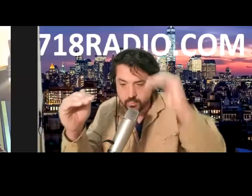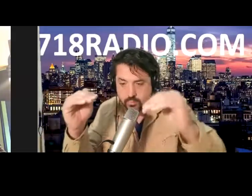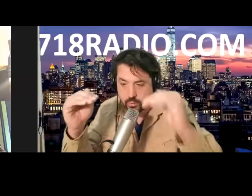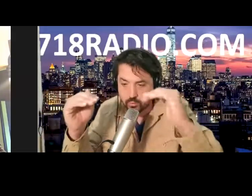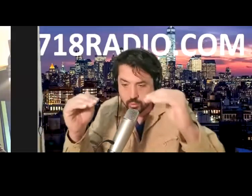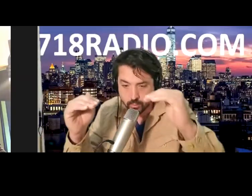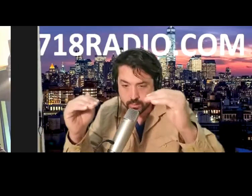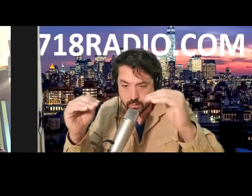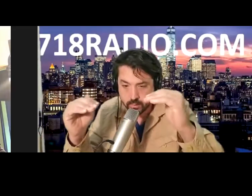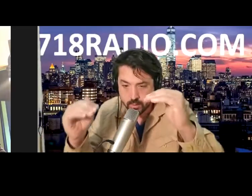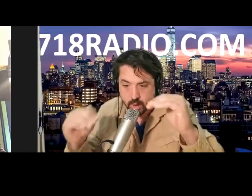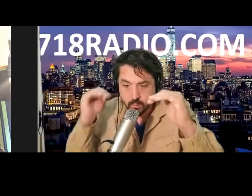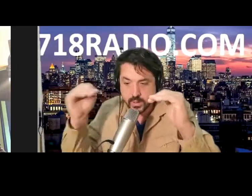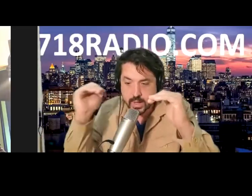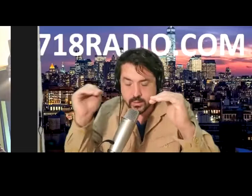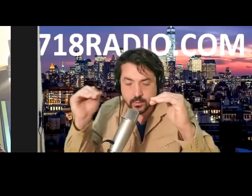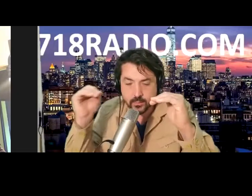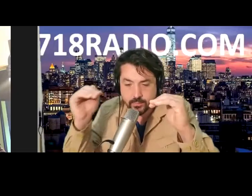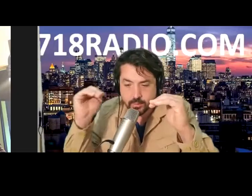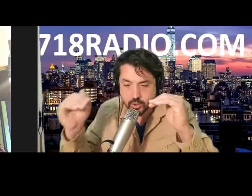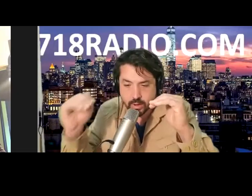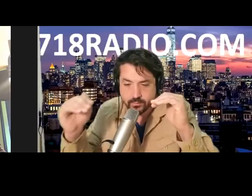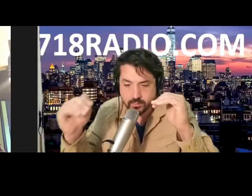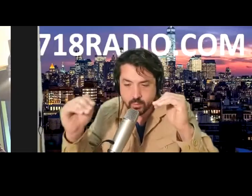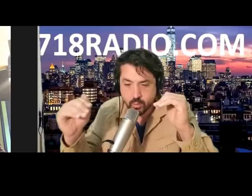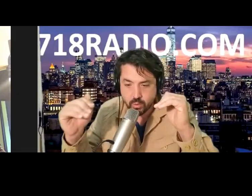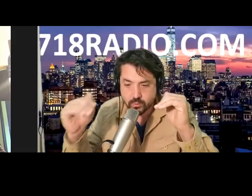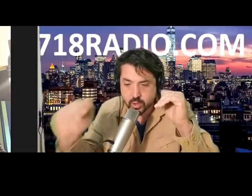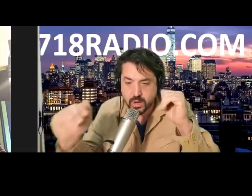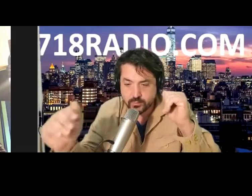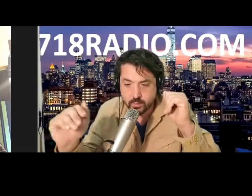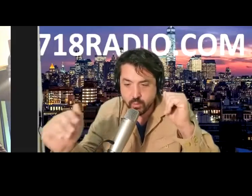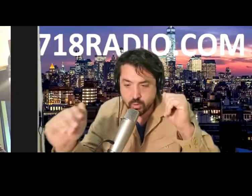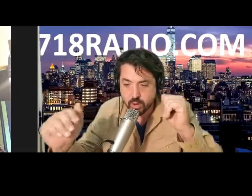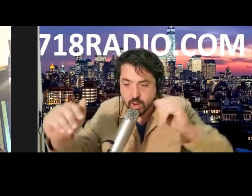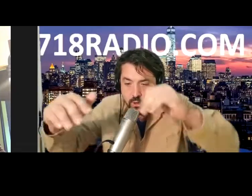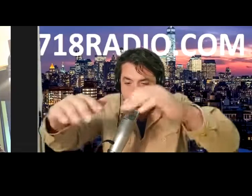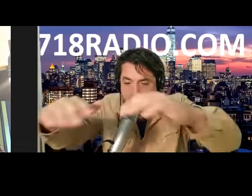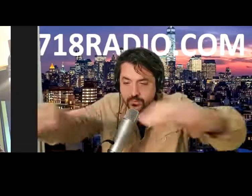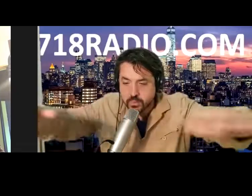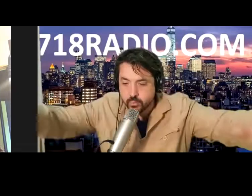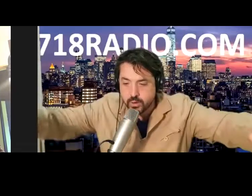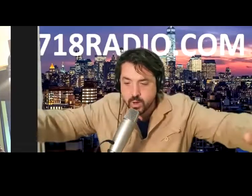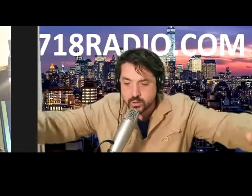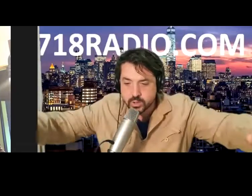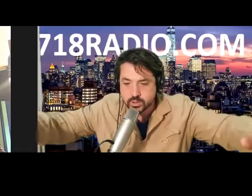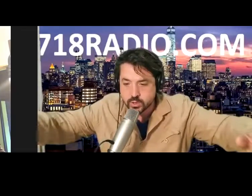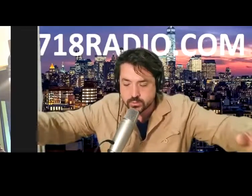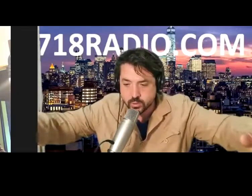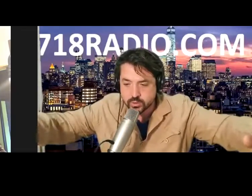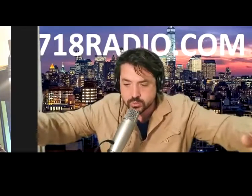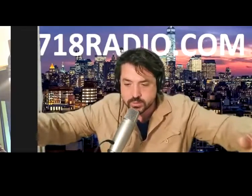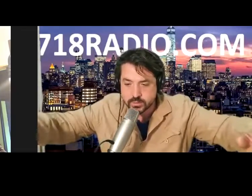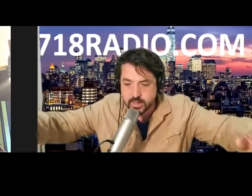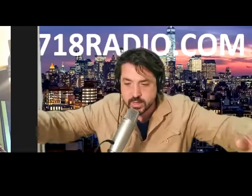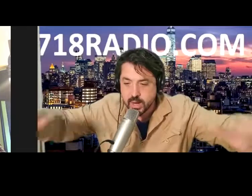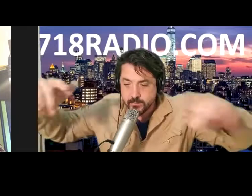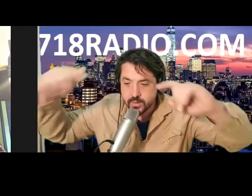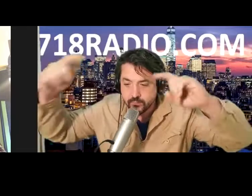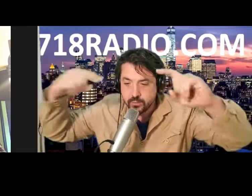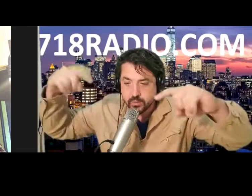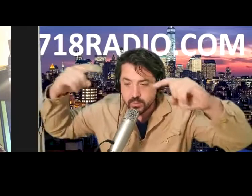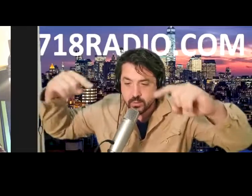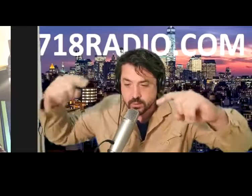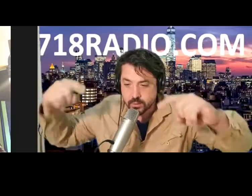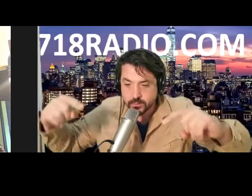or pro-group? Are we going to remember the Trotsky War? The Trotsky War, Trotsky brainwashes soldiers and, to say. You